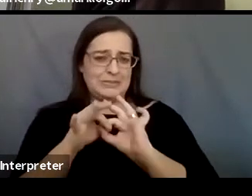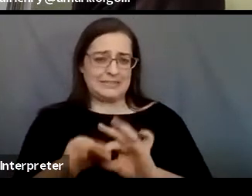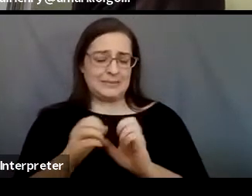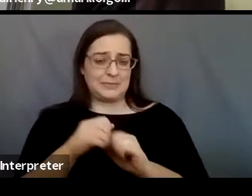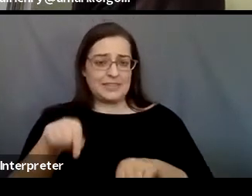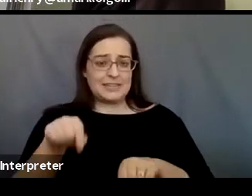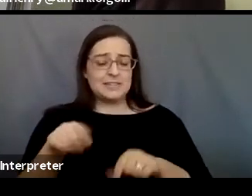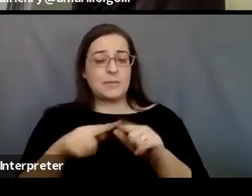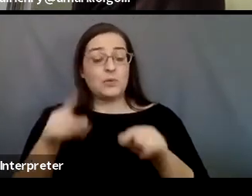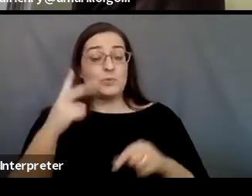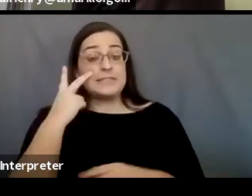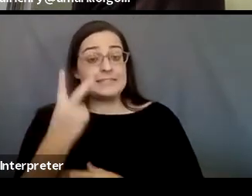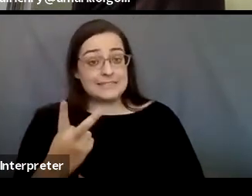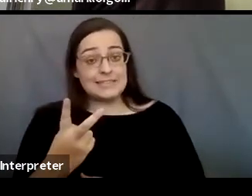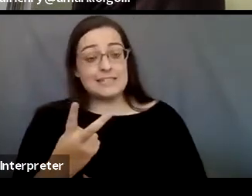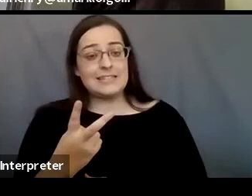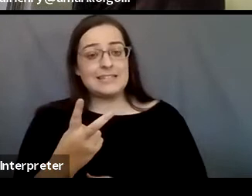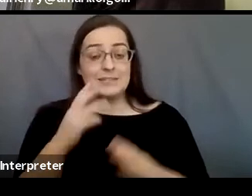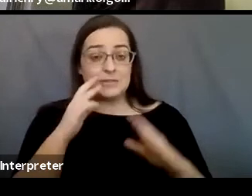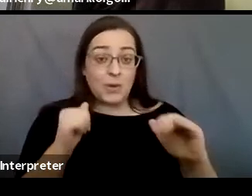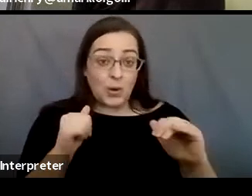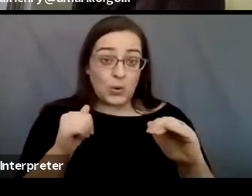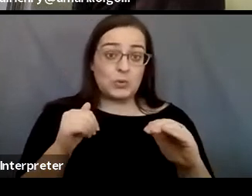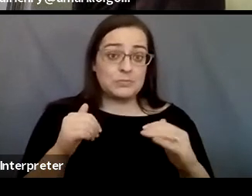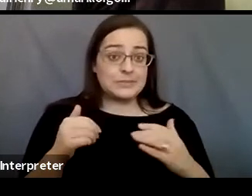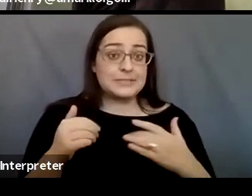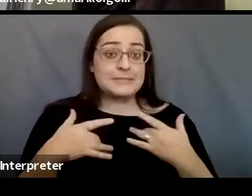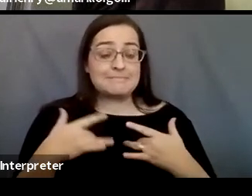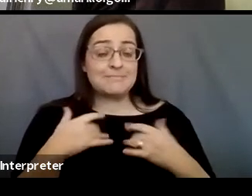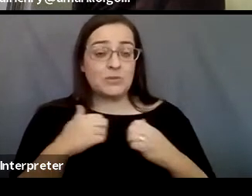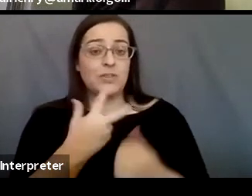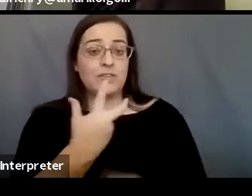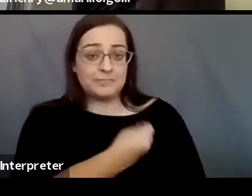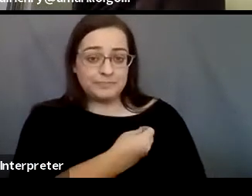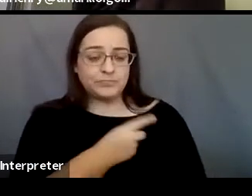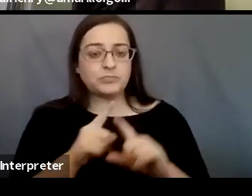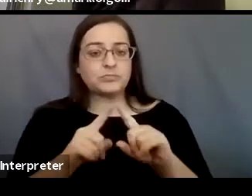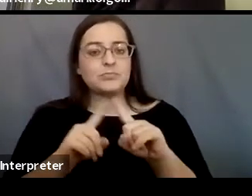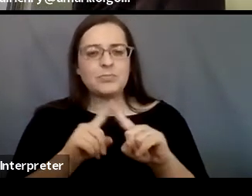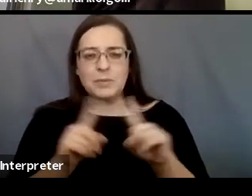of hope with the vaccine and the treatments that are out there. However, what